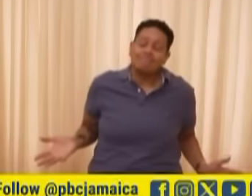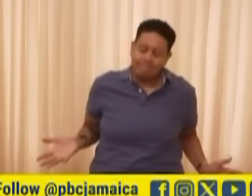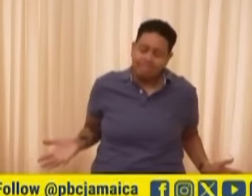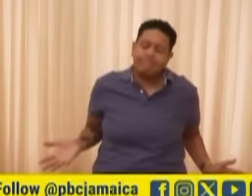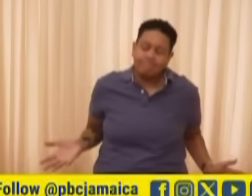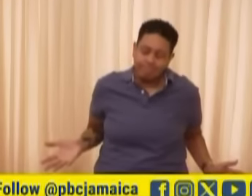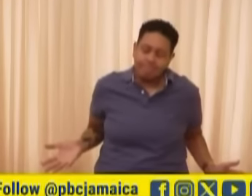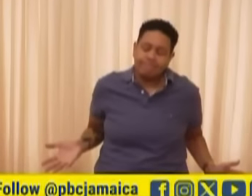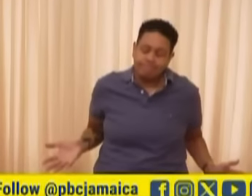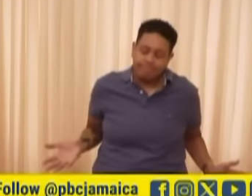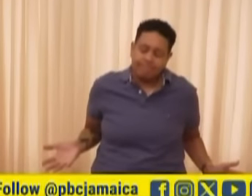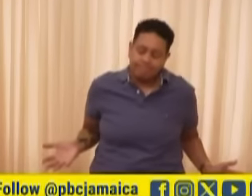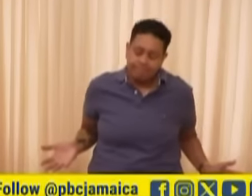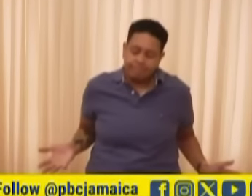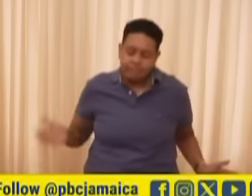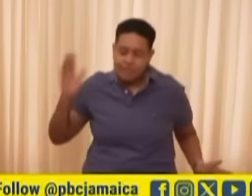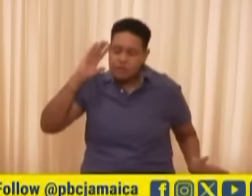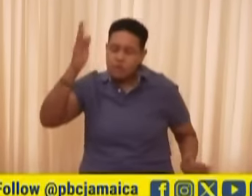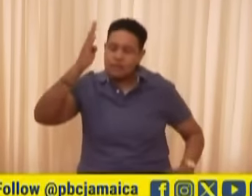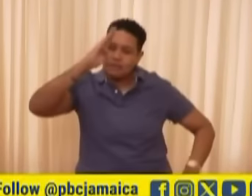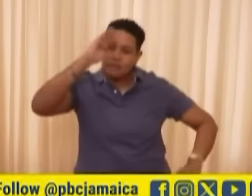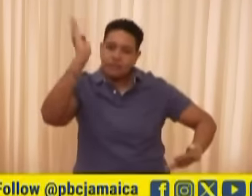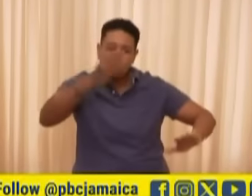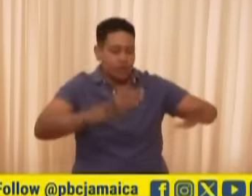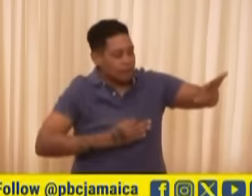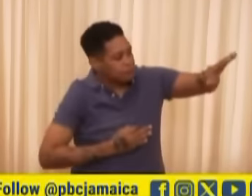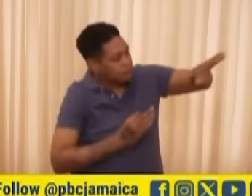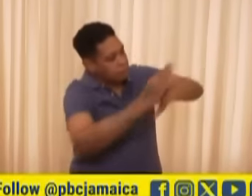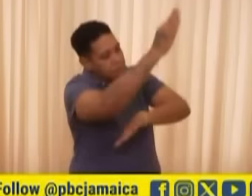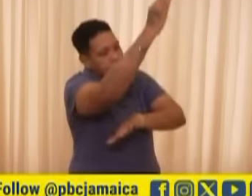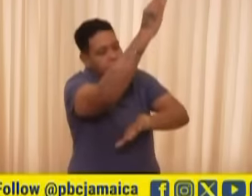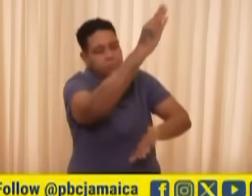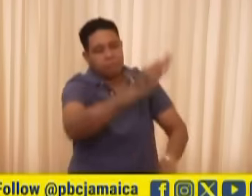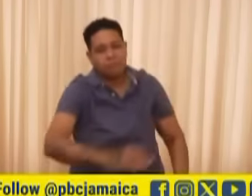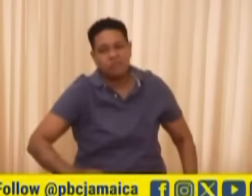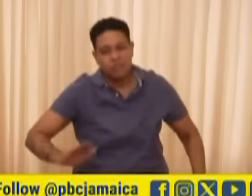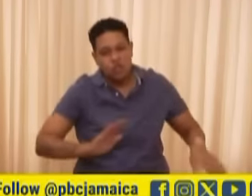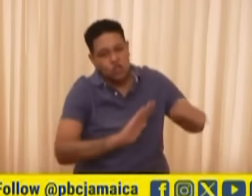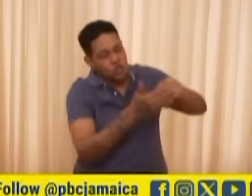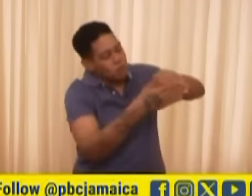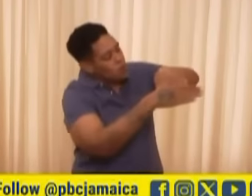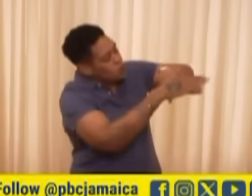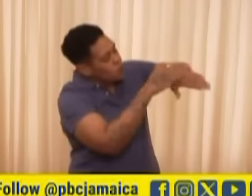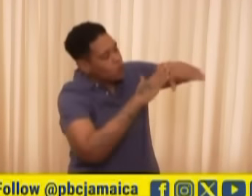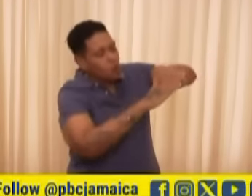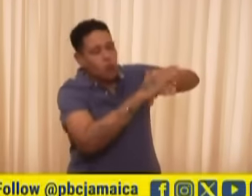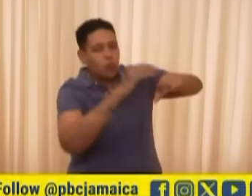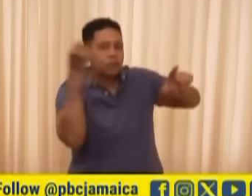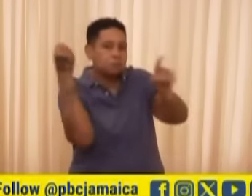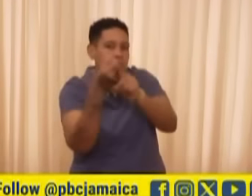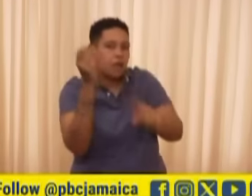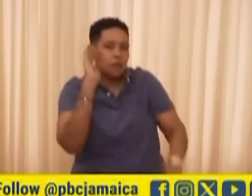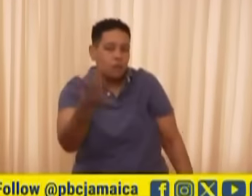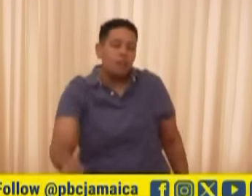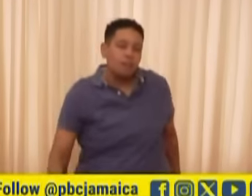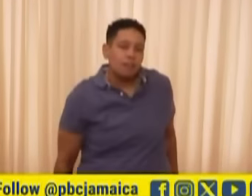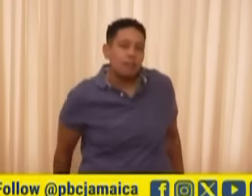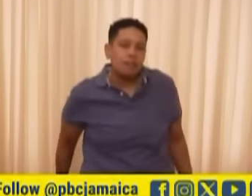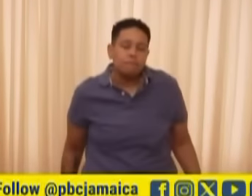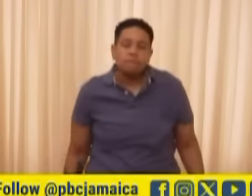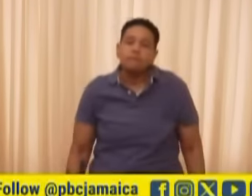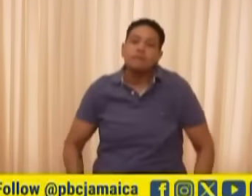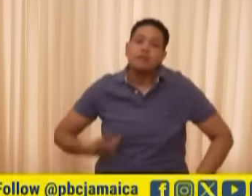be a direct hit, and all of Jamaica will be impacted. I urge